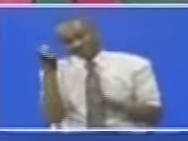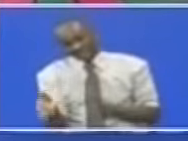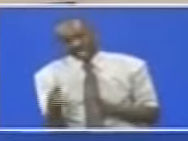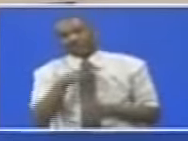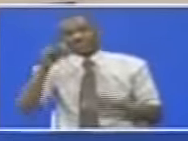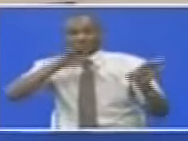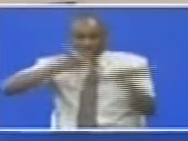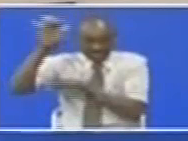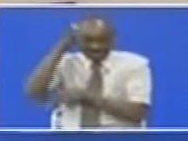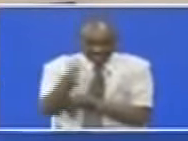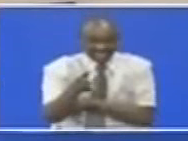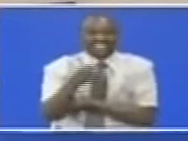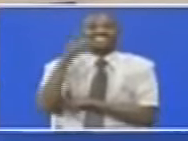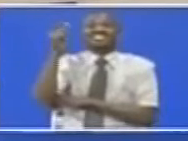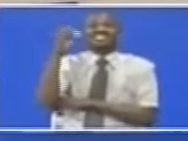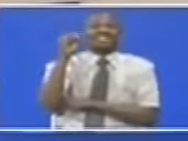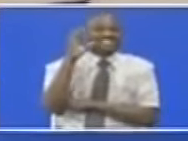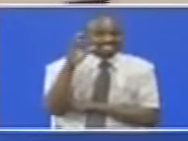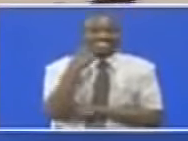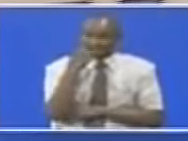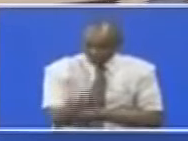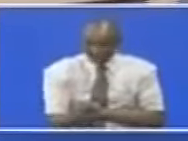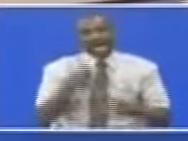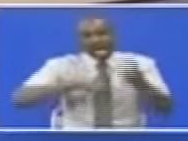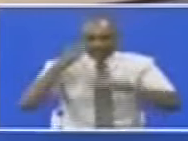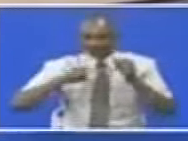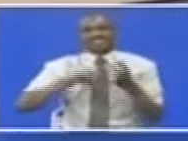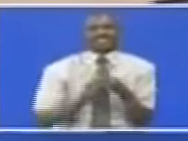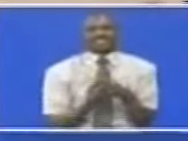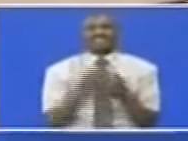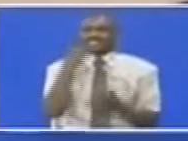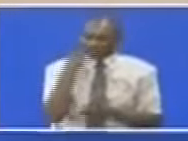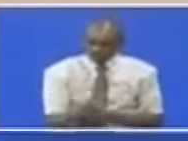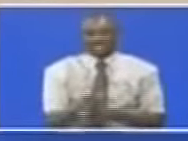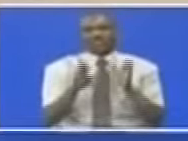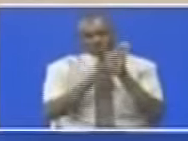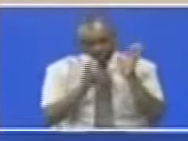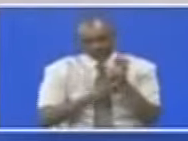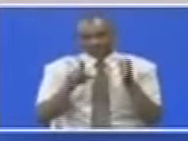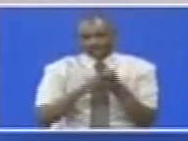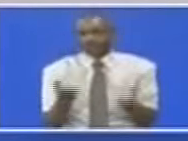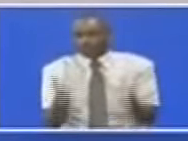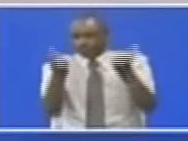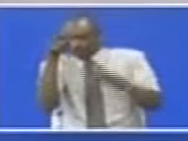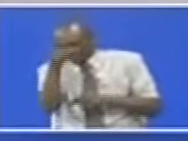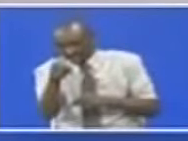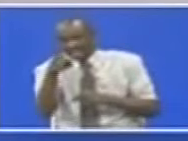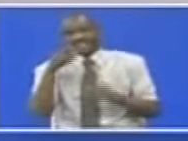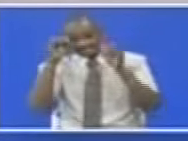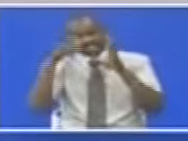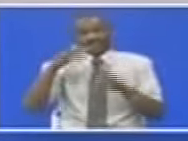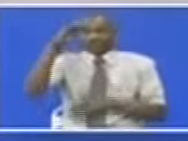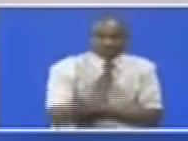in Parliament, the Teacher Service Commission has swung to action. They set the rules on promotion and demotion of